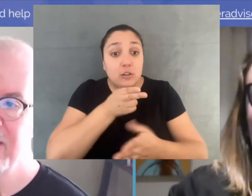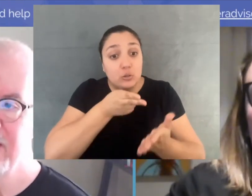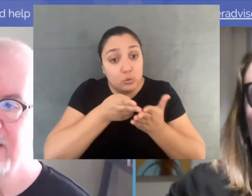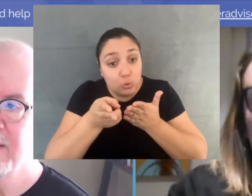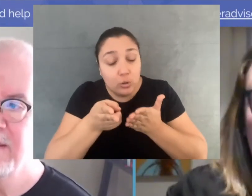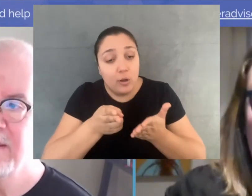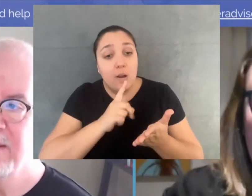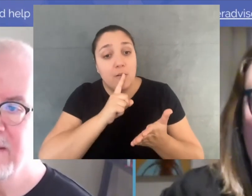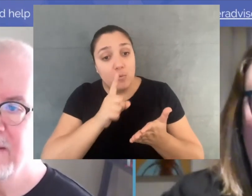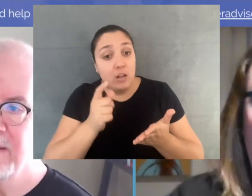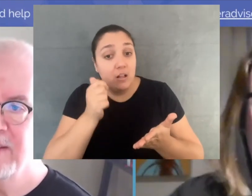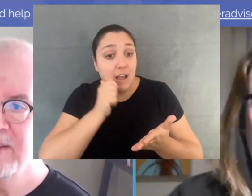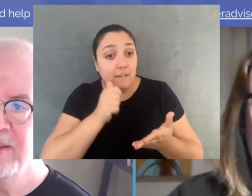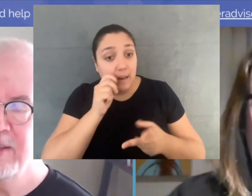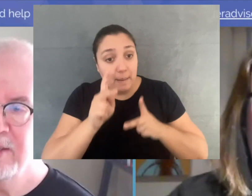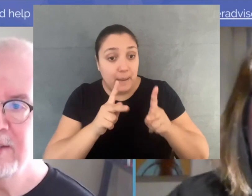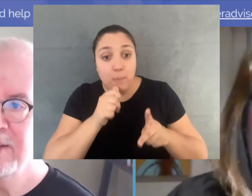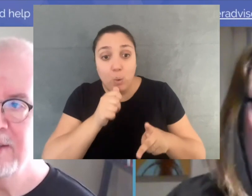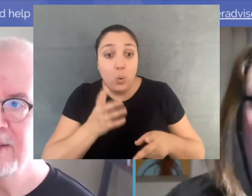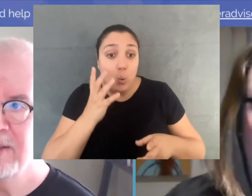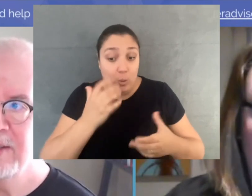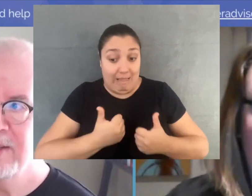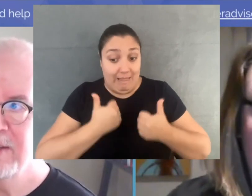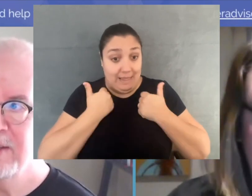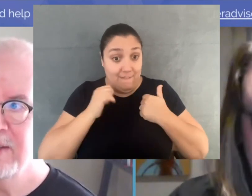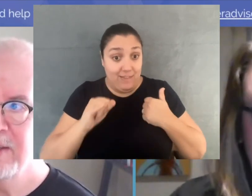was based in the truth, the reality of everyday